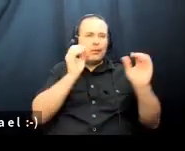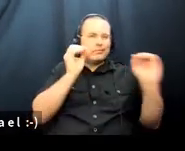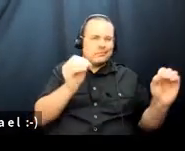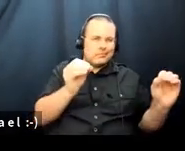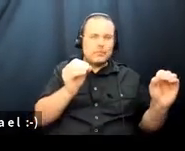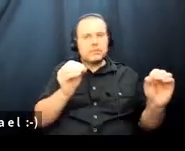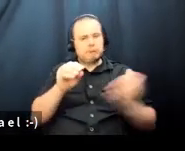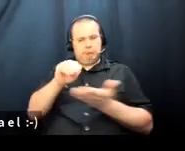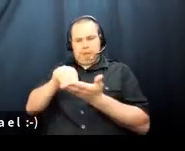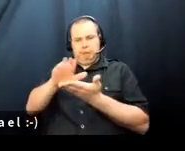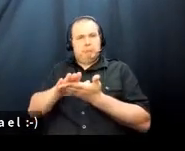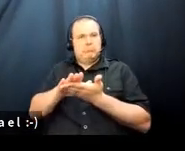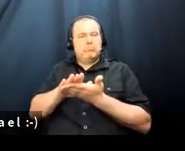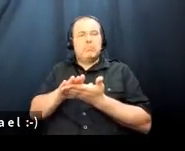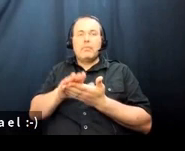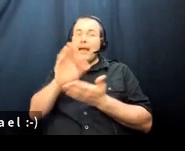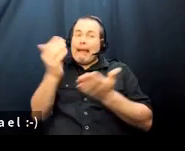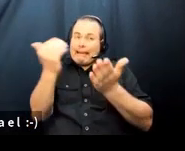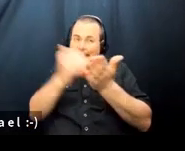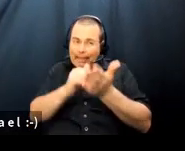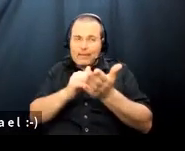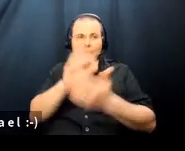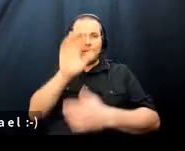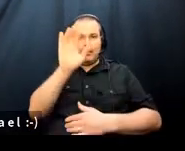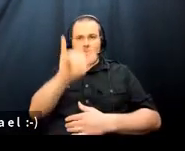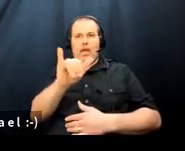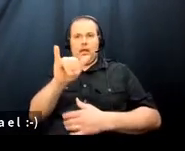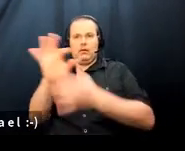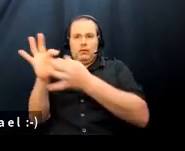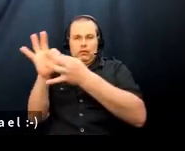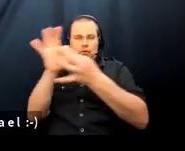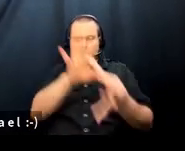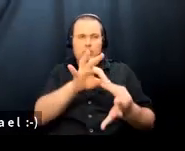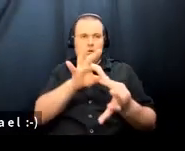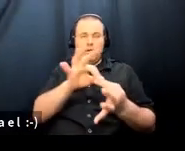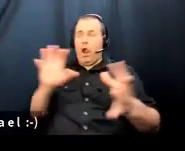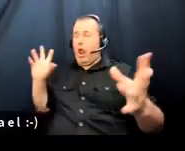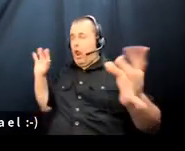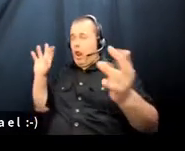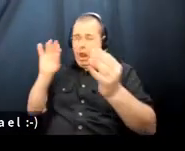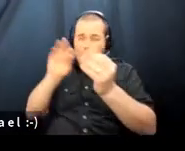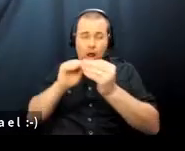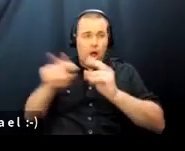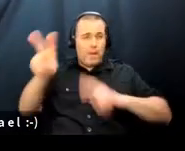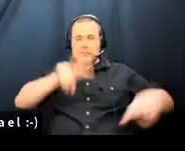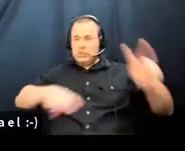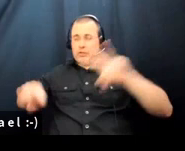And that's, again, based on observing lots and lots of children at the same age.